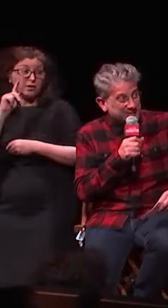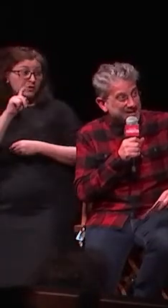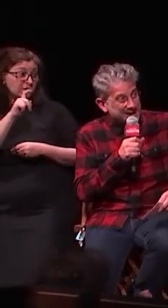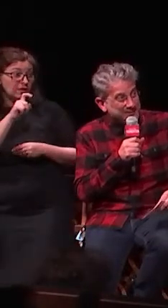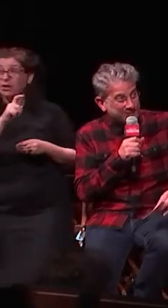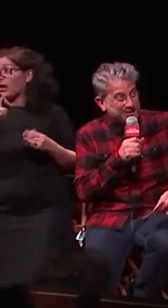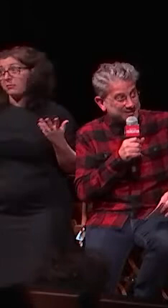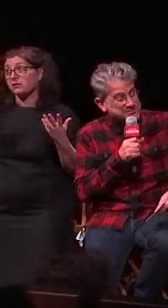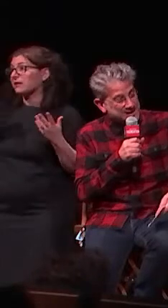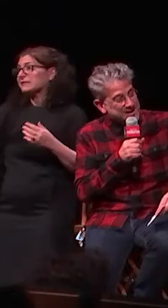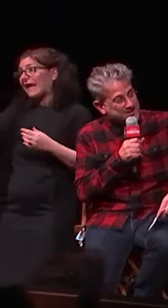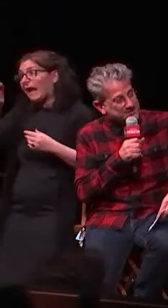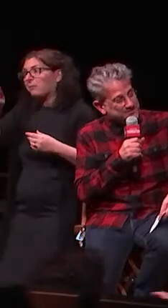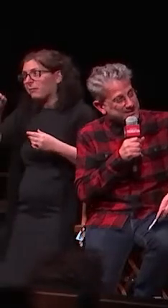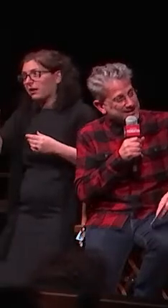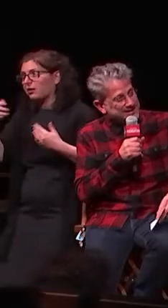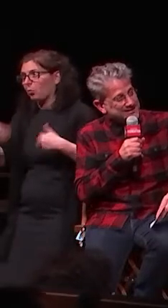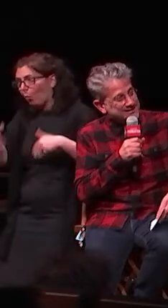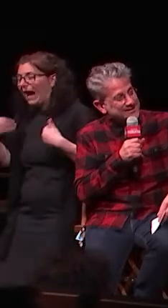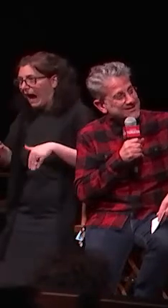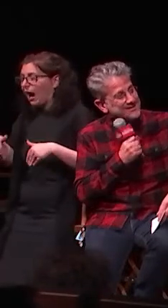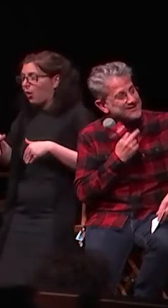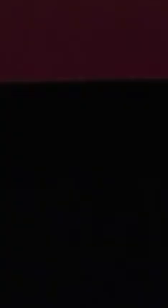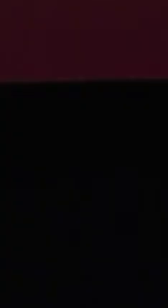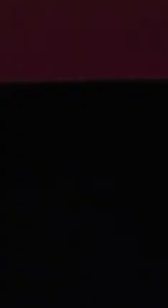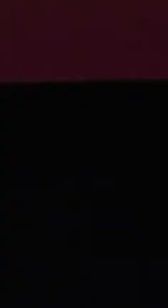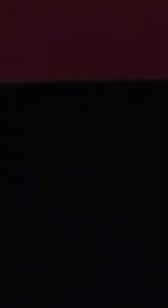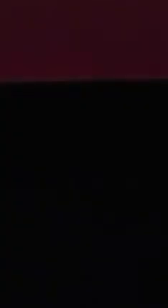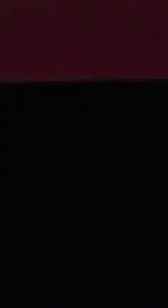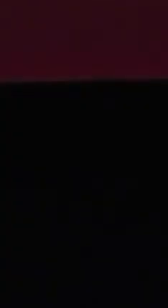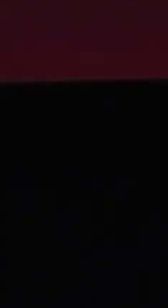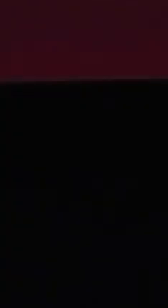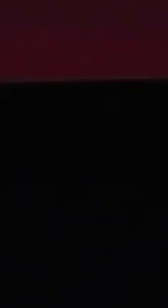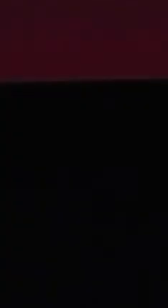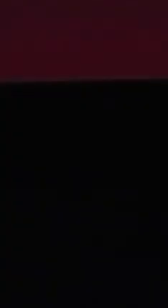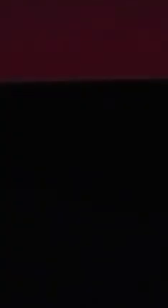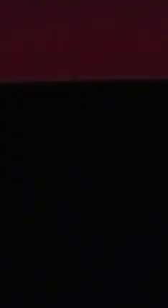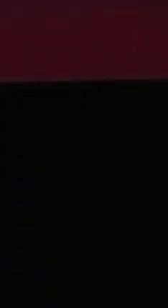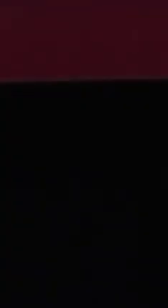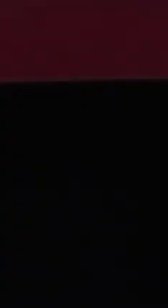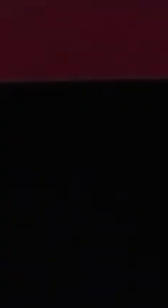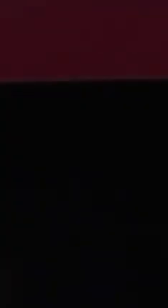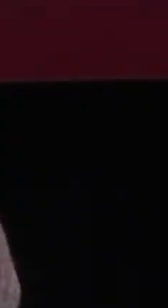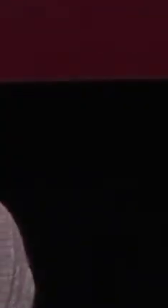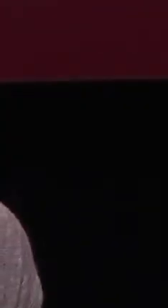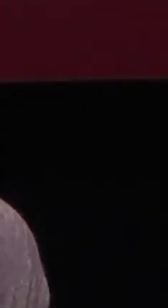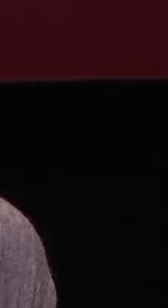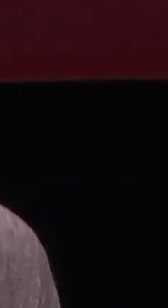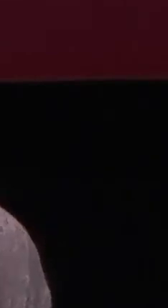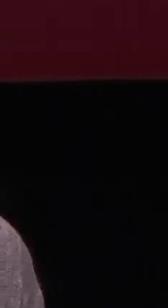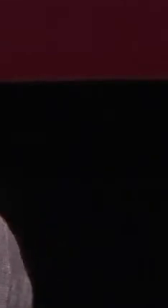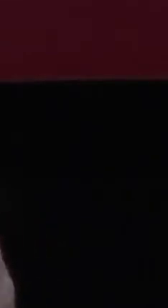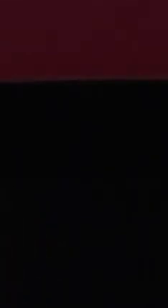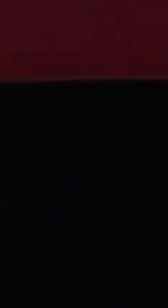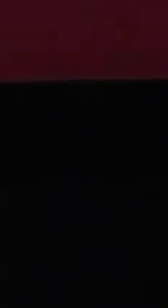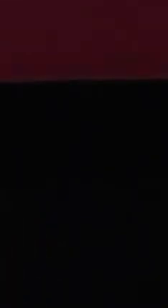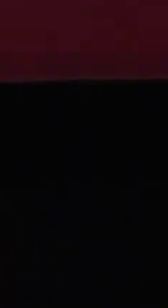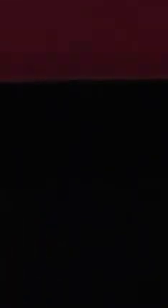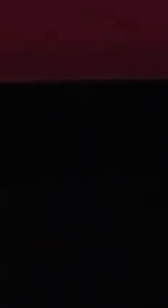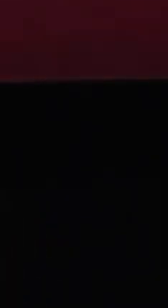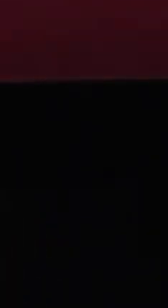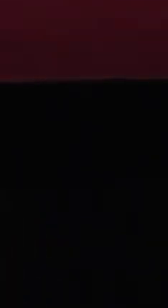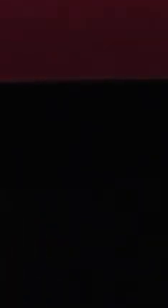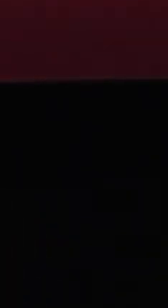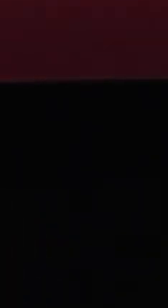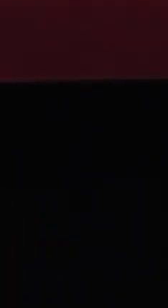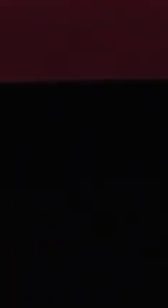Because it's a pretty epic Walk of Shame. I mean, my God. This is being videotaped, right? This is a recording. So that's a yes, or?